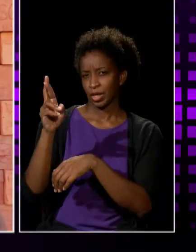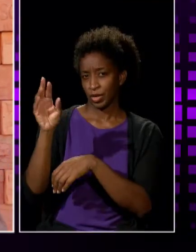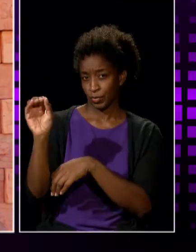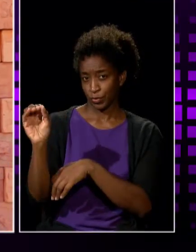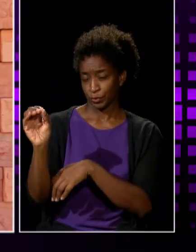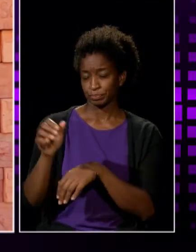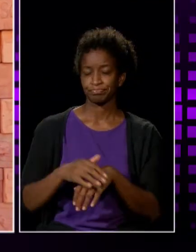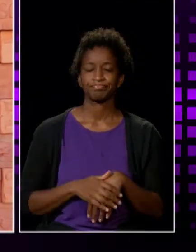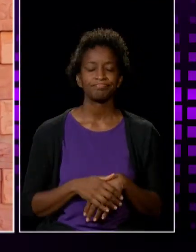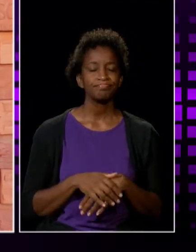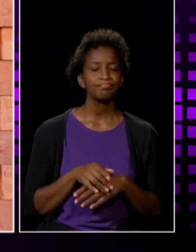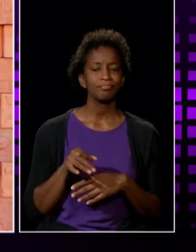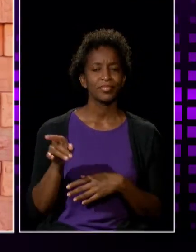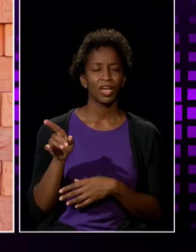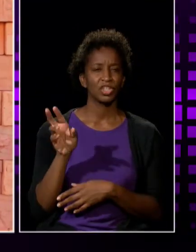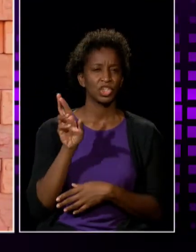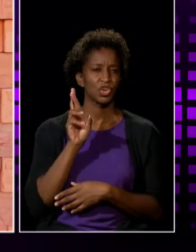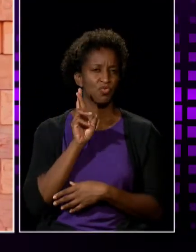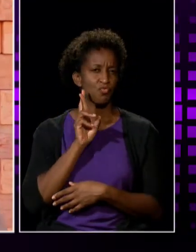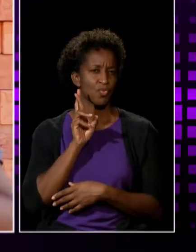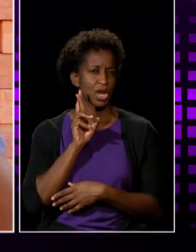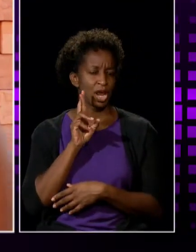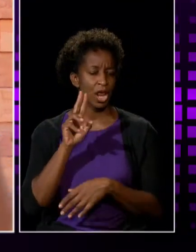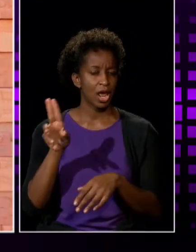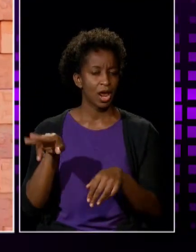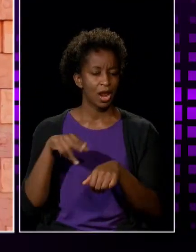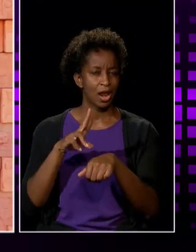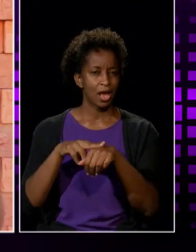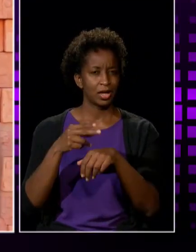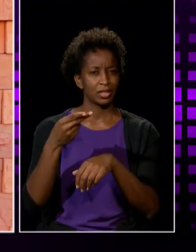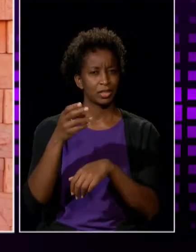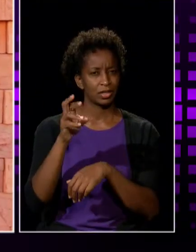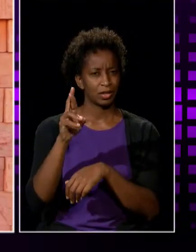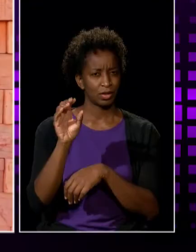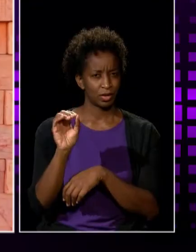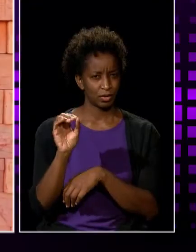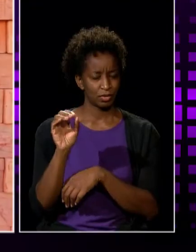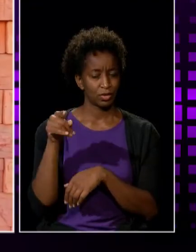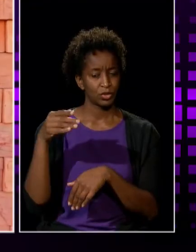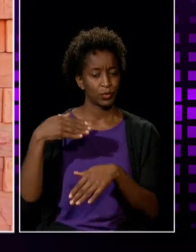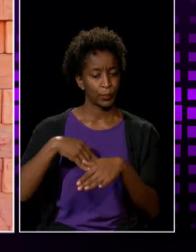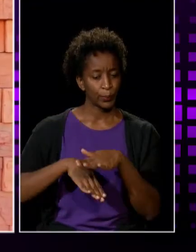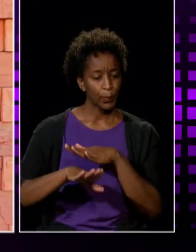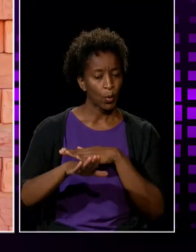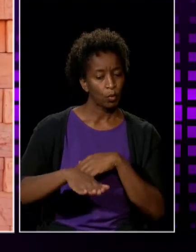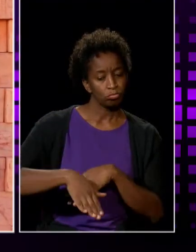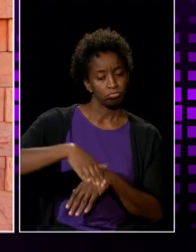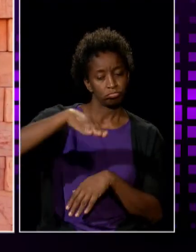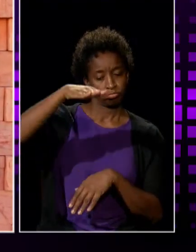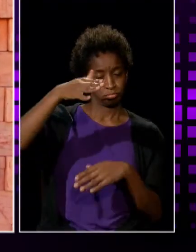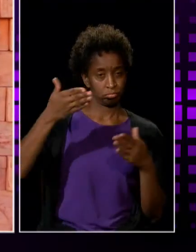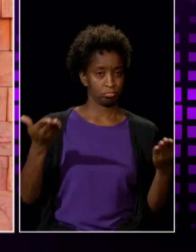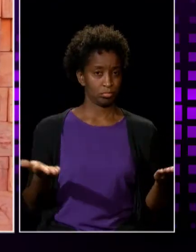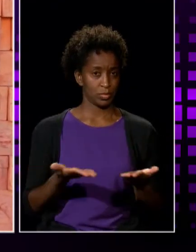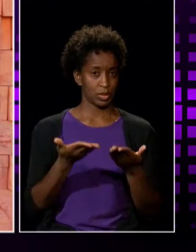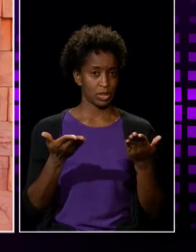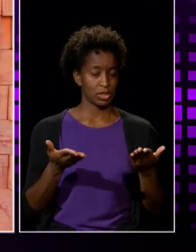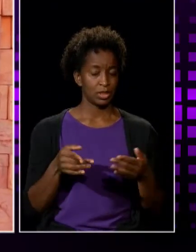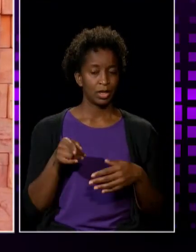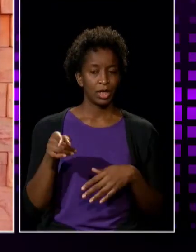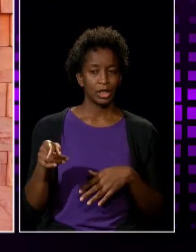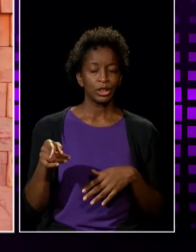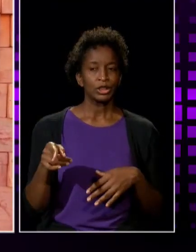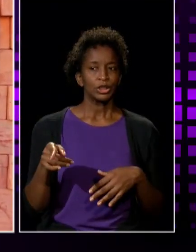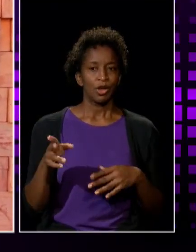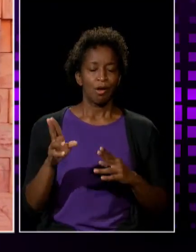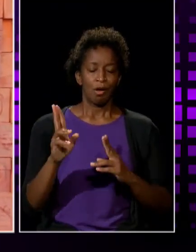becoming a national hero, I think being born and raised here, she realizes how big of an honor